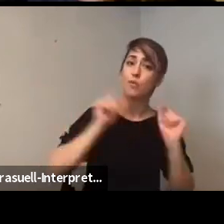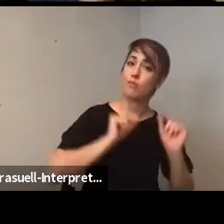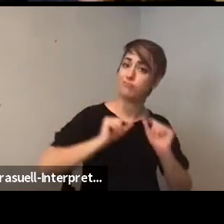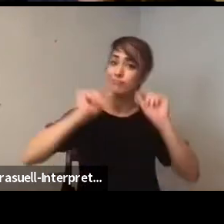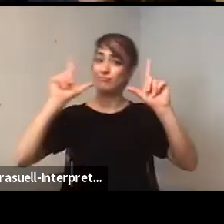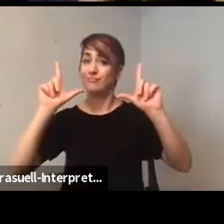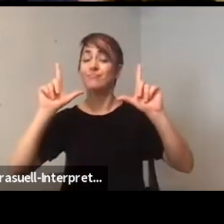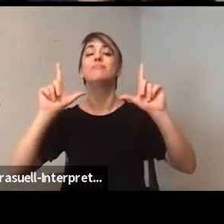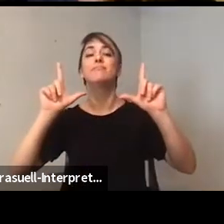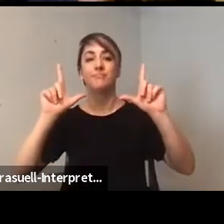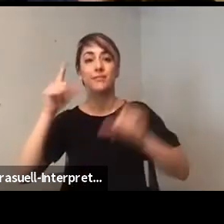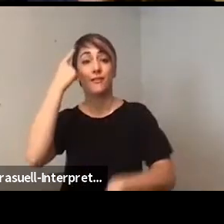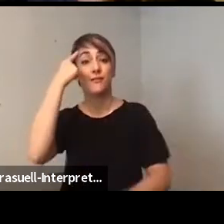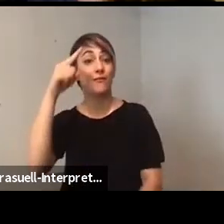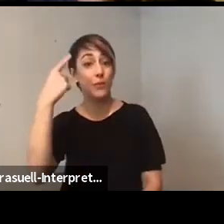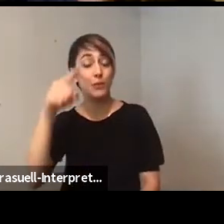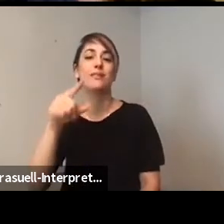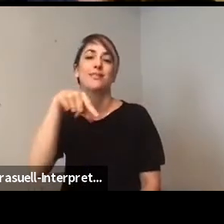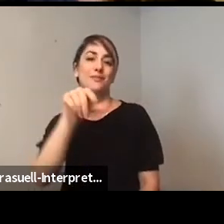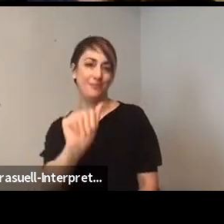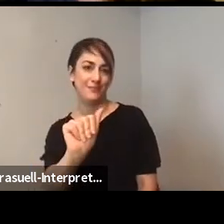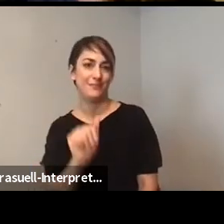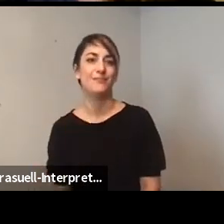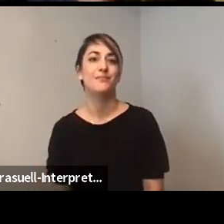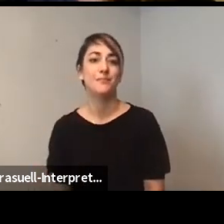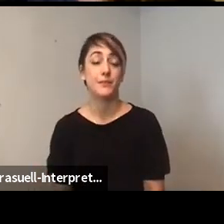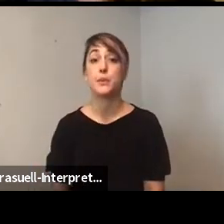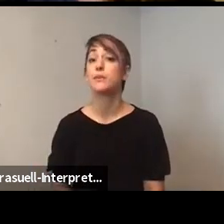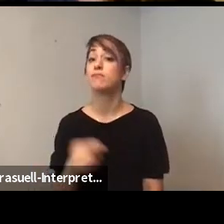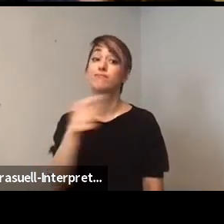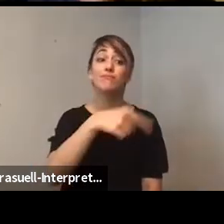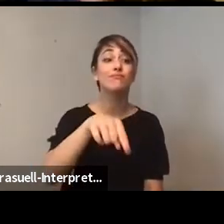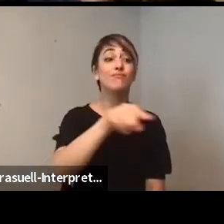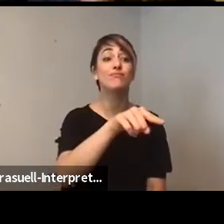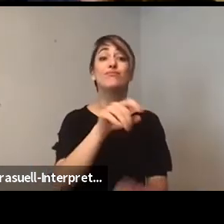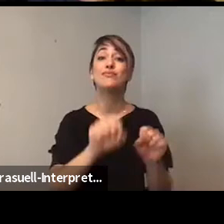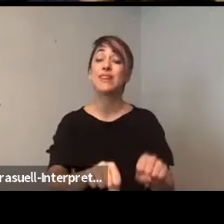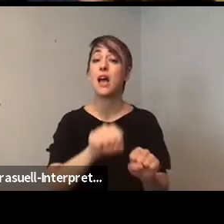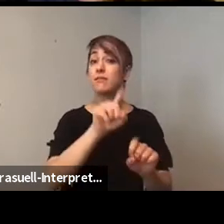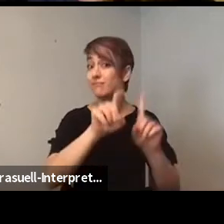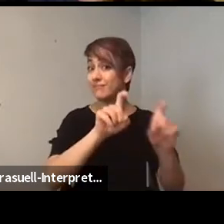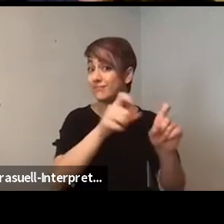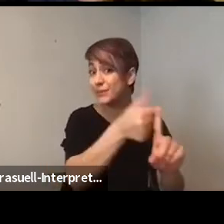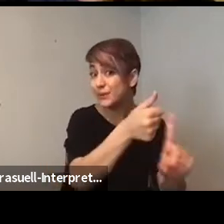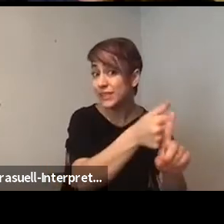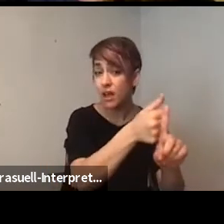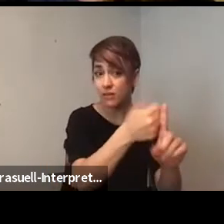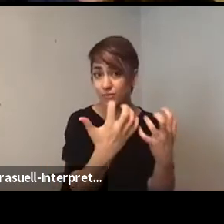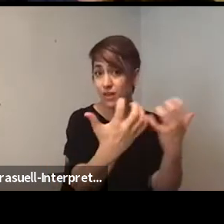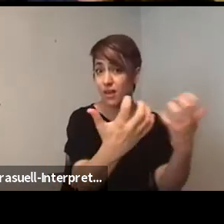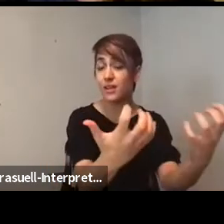chat and also questions provided by some of the people that registered for this event earlier.